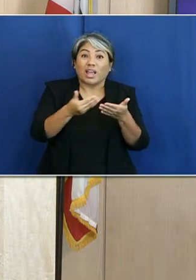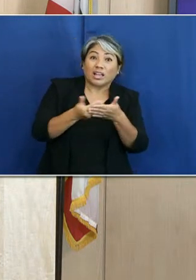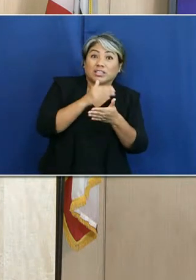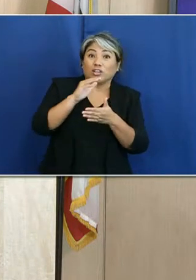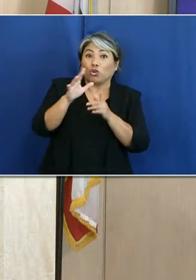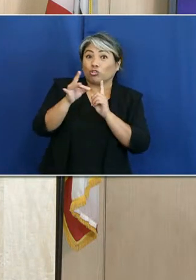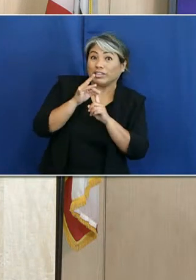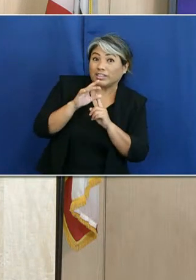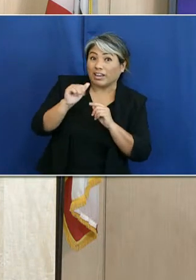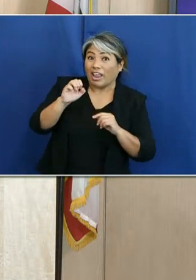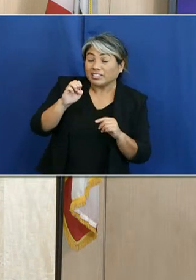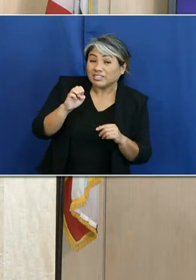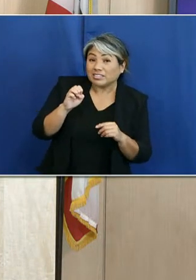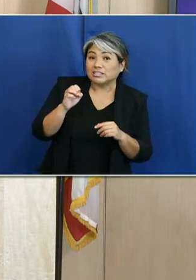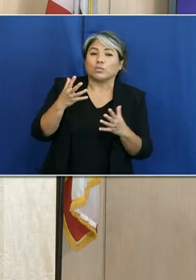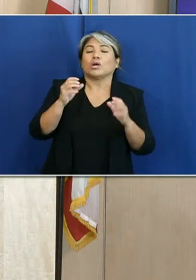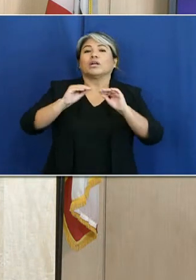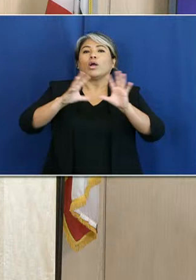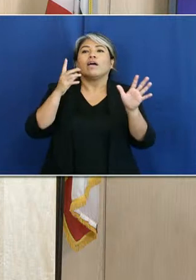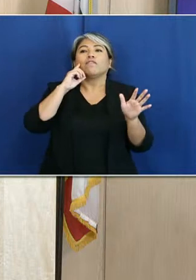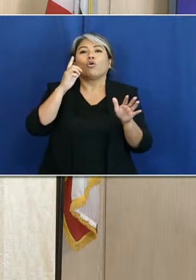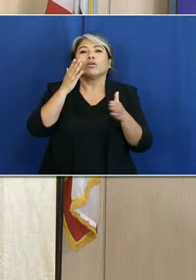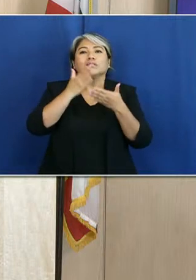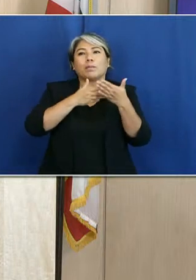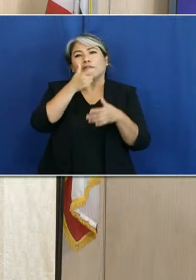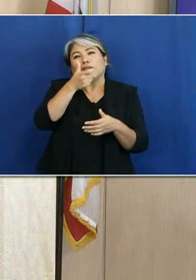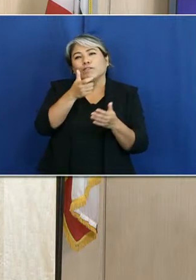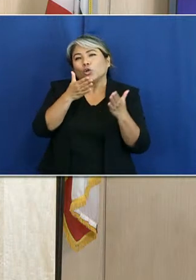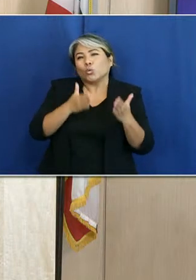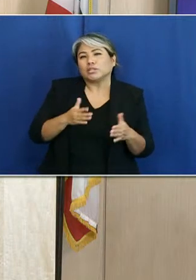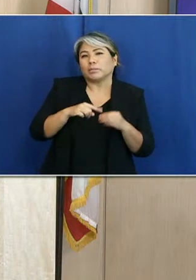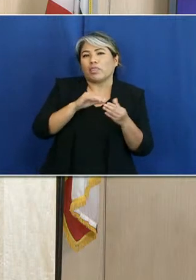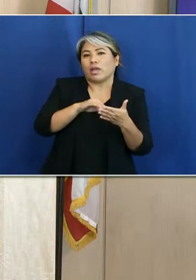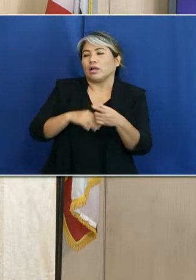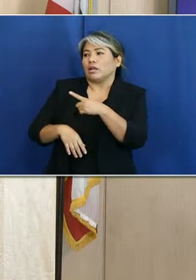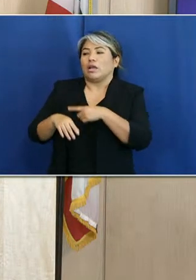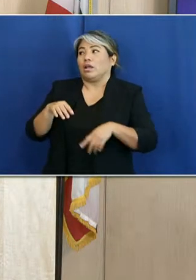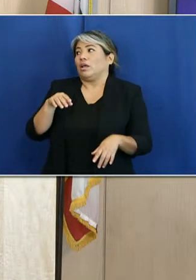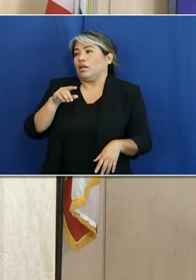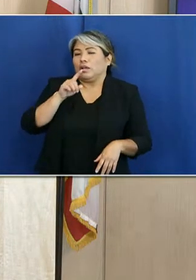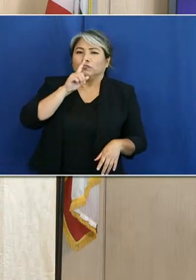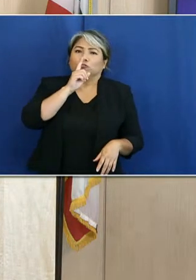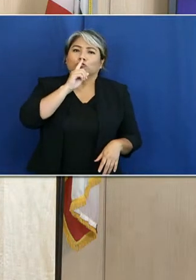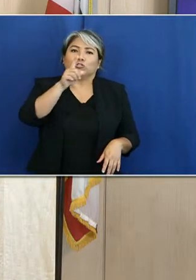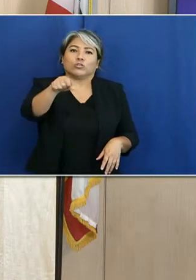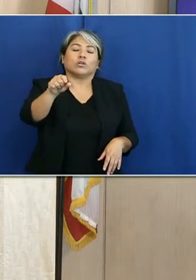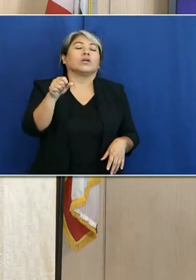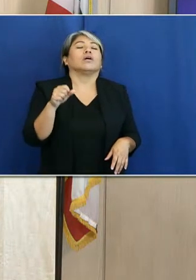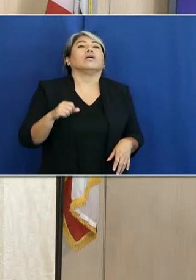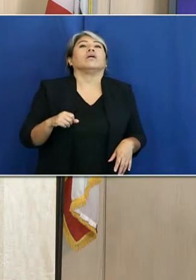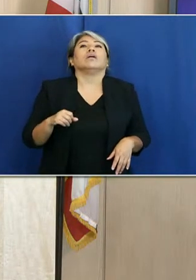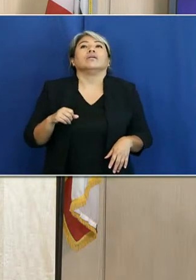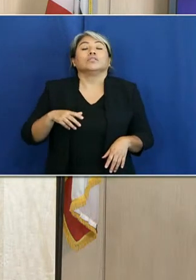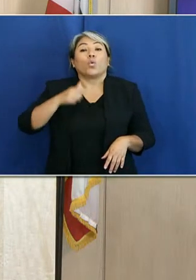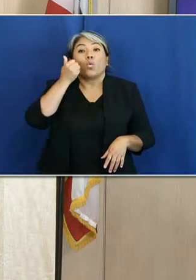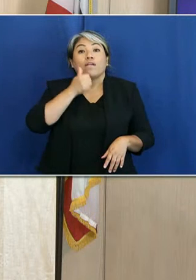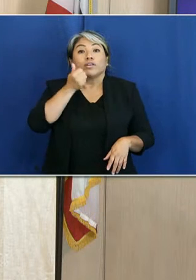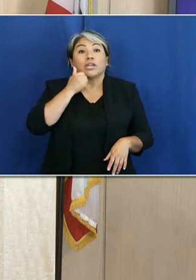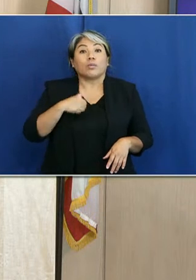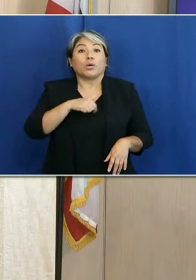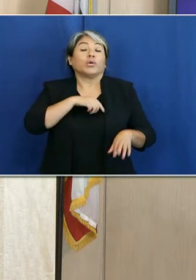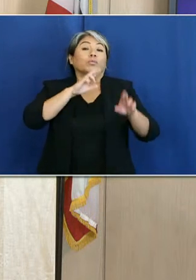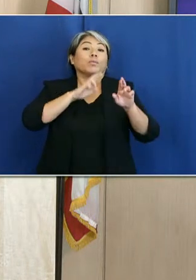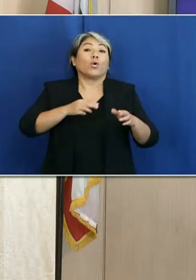I think maybe just clarify for some of the viewers about that. Sure, thank you. Every day when we report